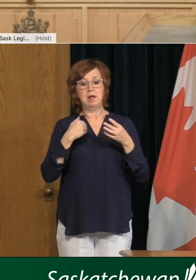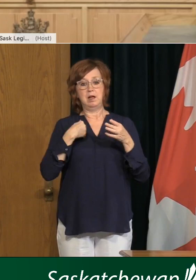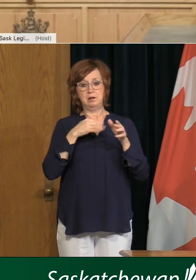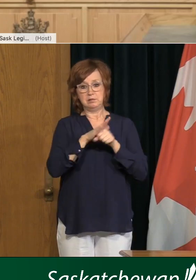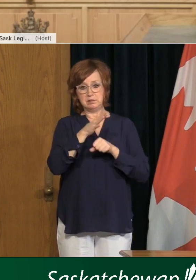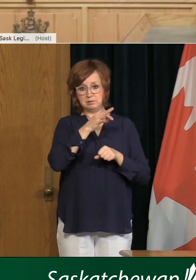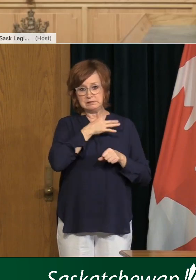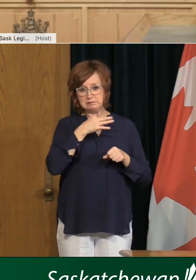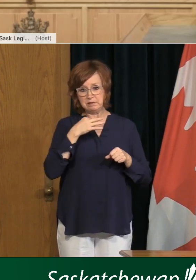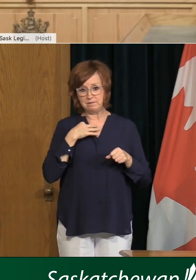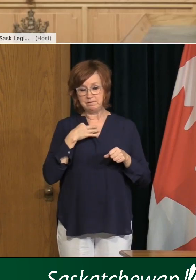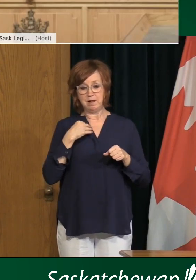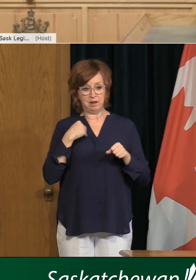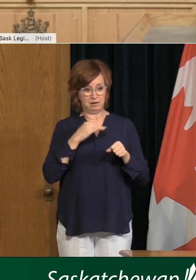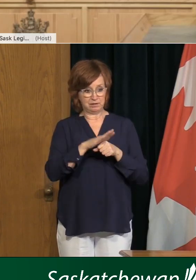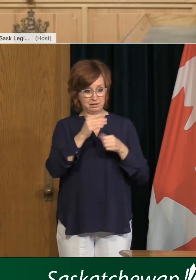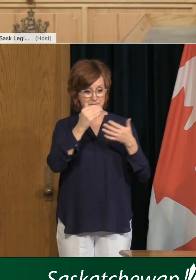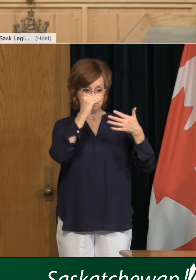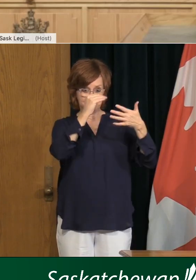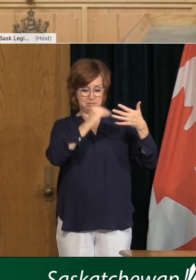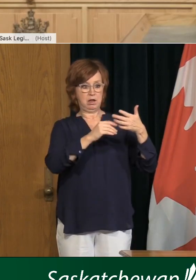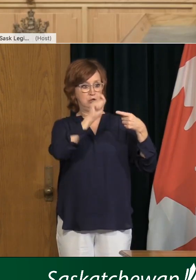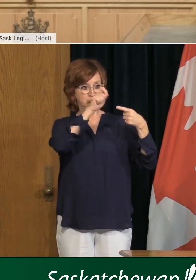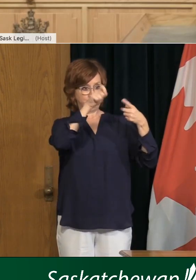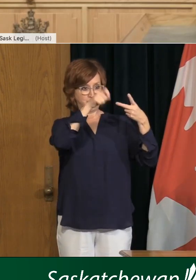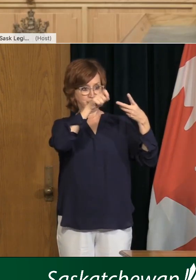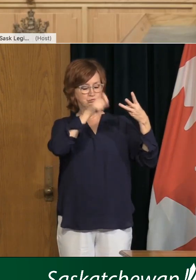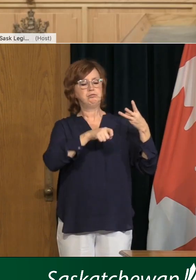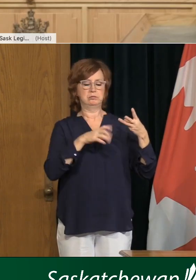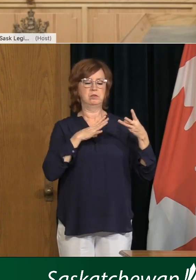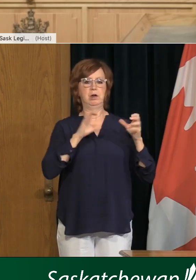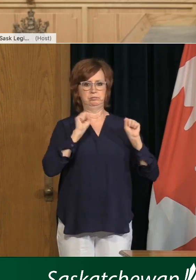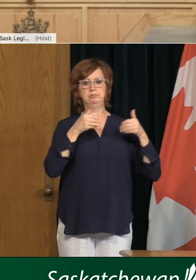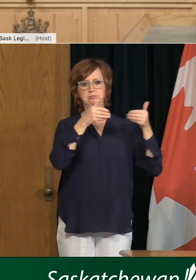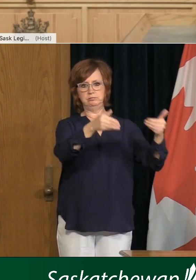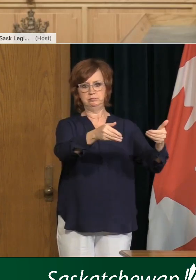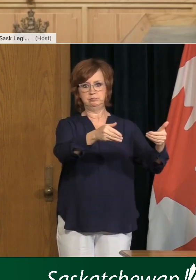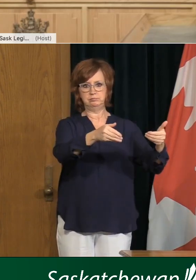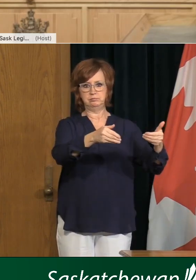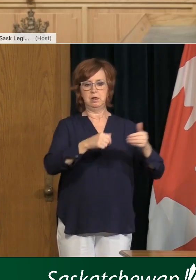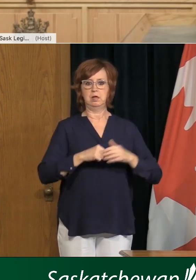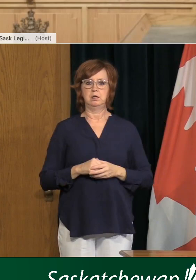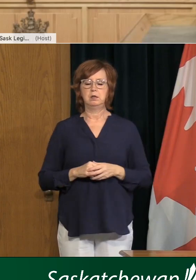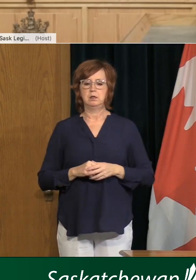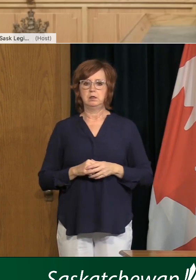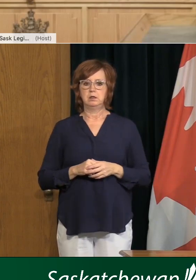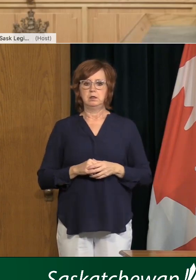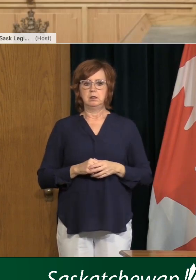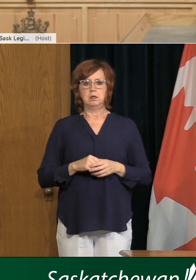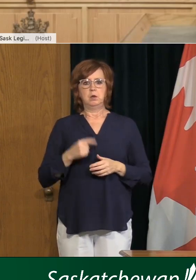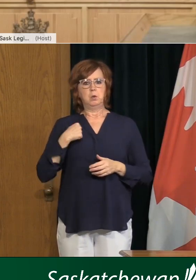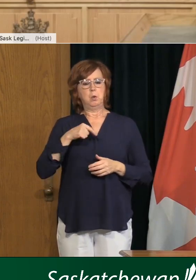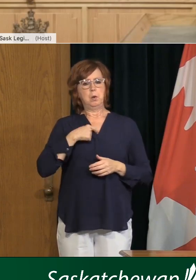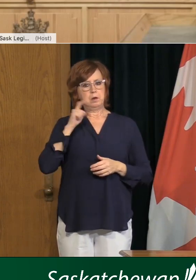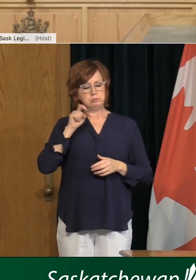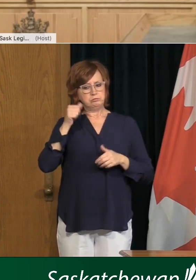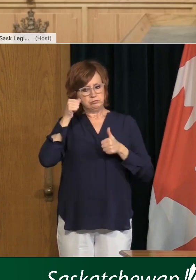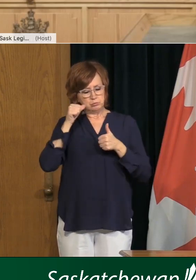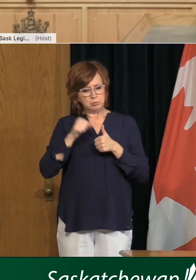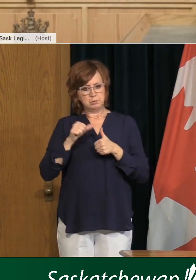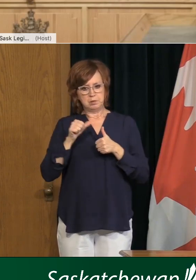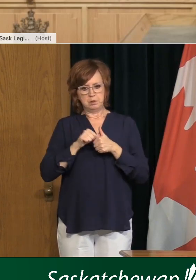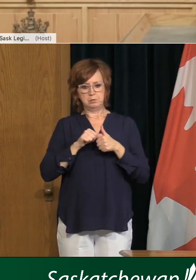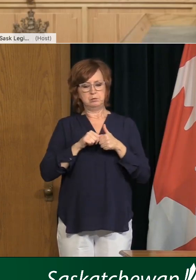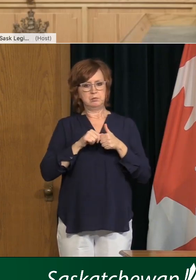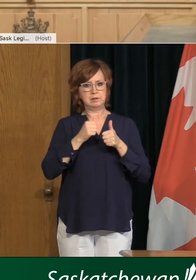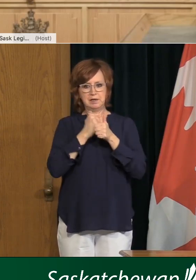facilities. We want to acknowledge that there will be variation in how the service resumption plan is executed